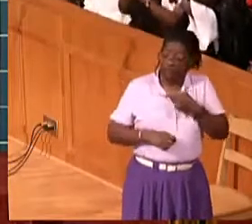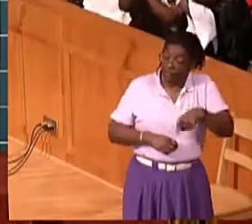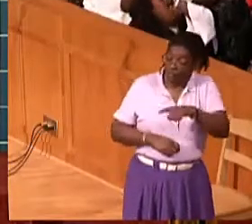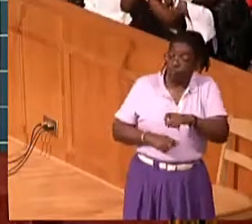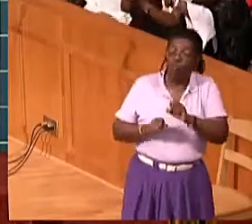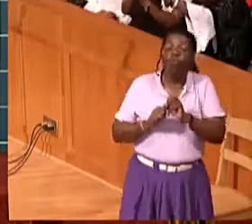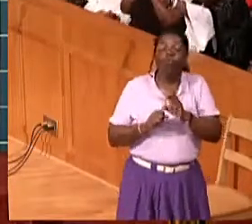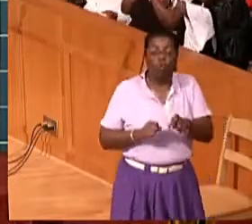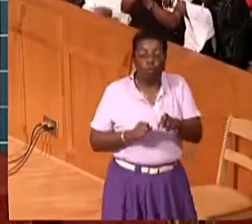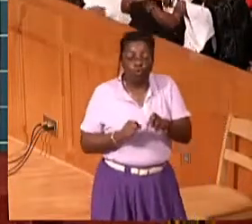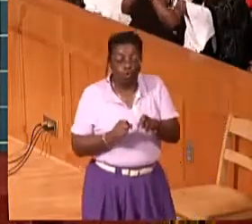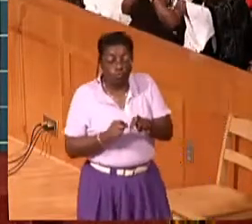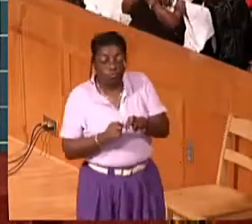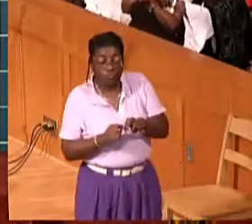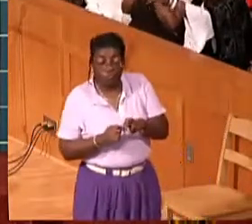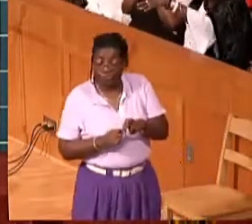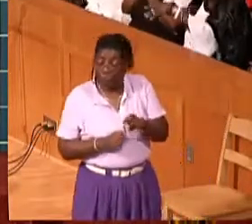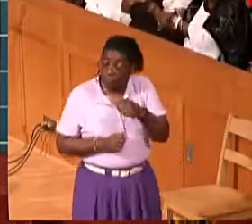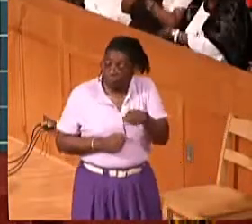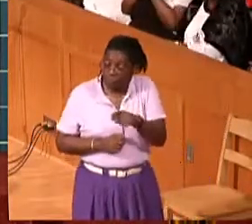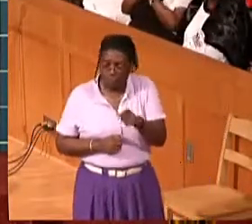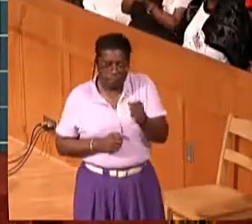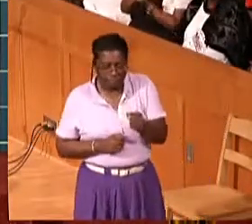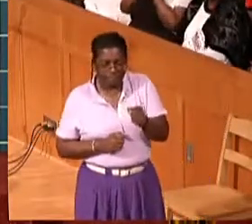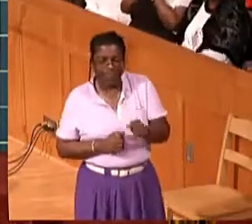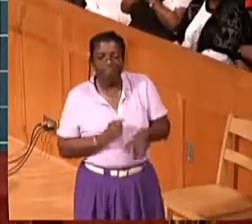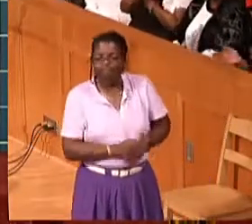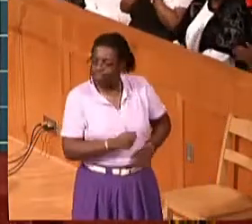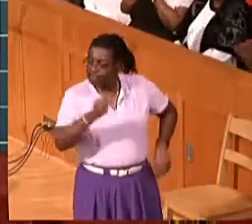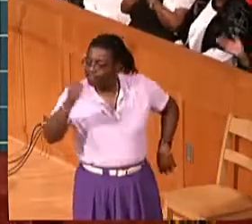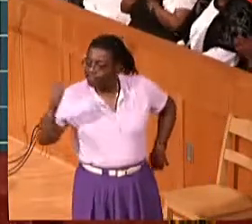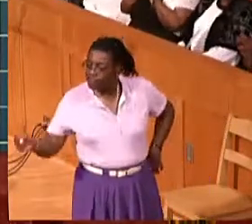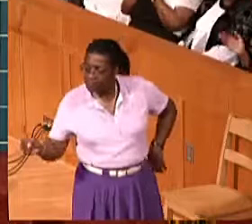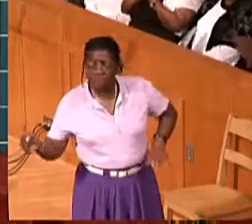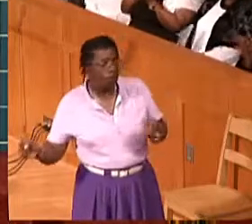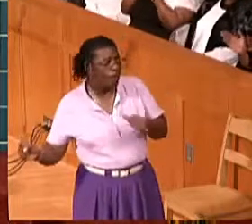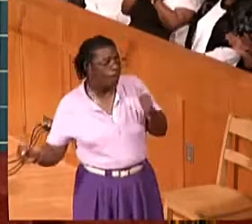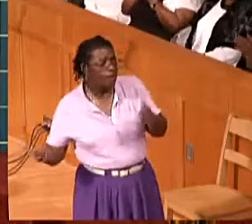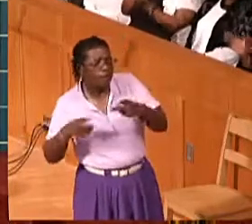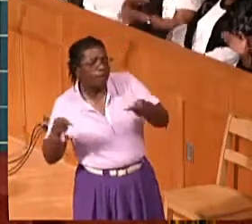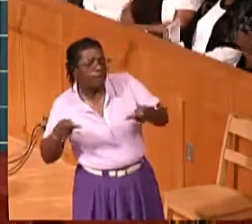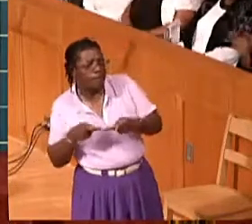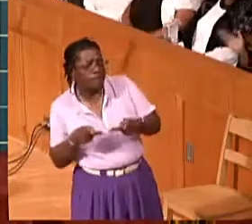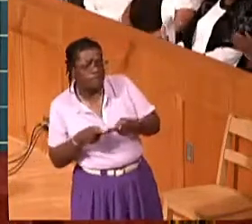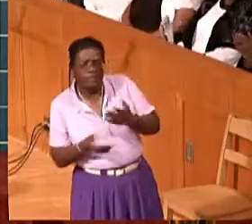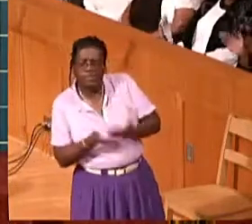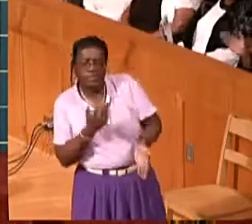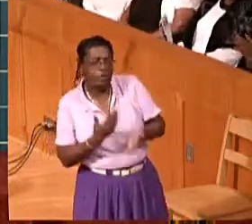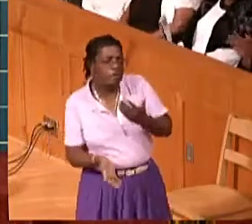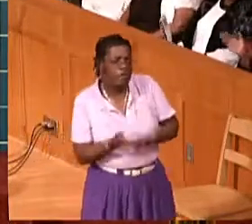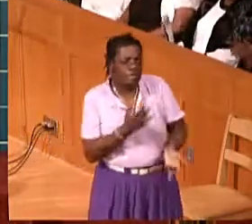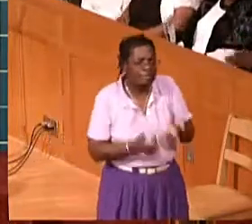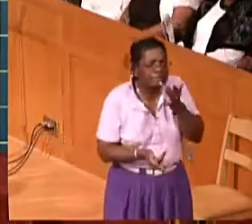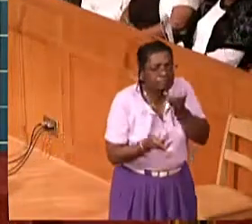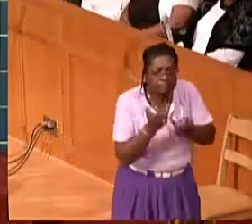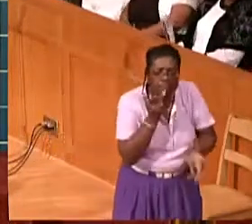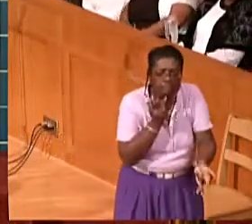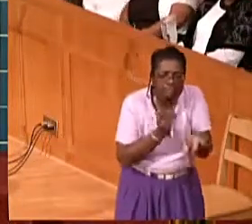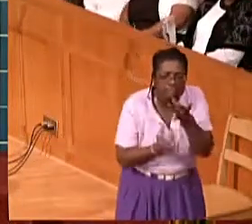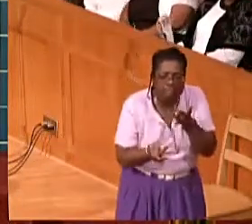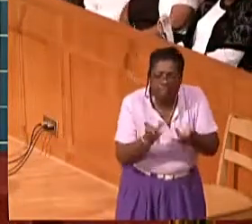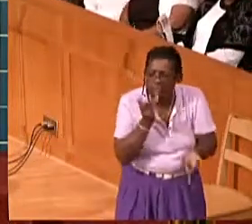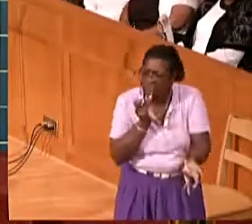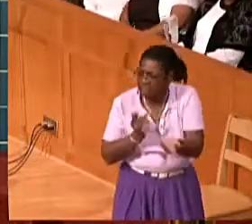But God has a way of getting it around. I don't care how stingy you are. Come on, help me if you can. I don't care how tight you